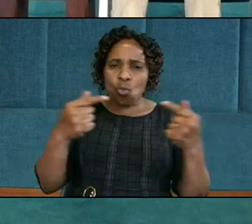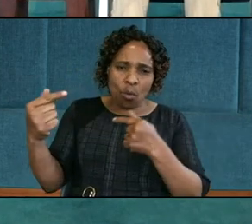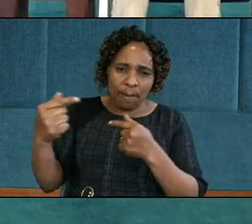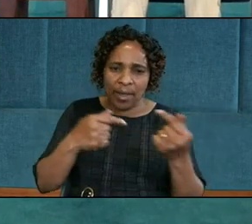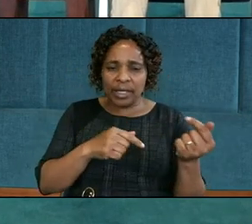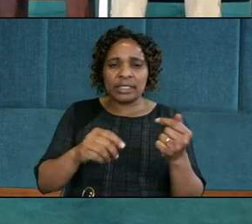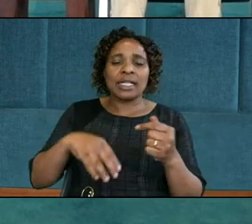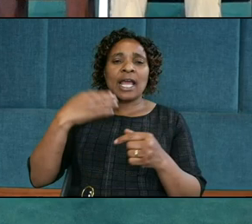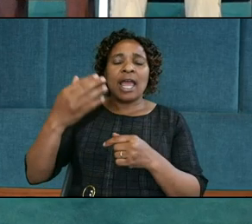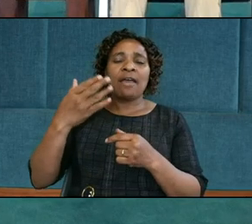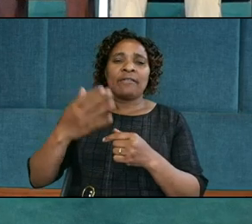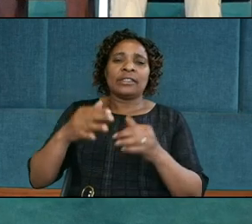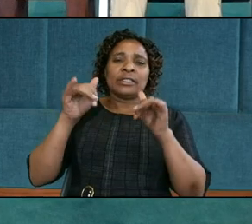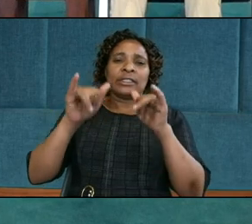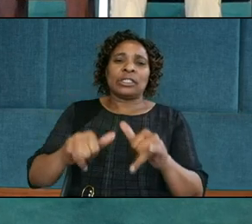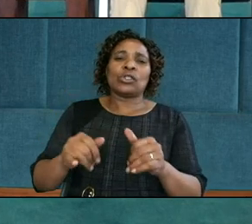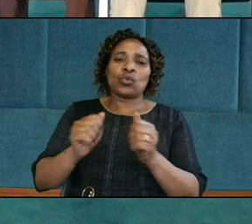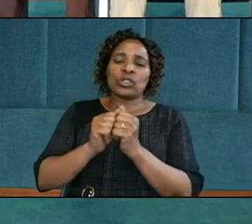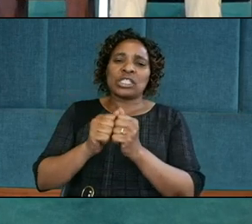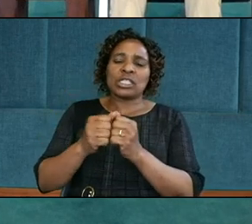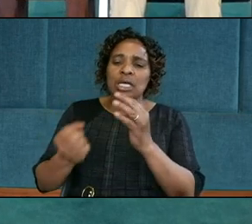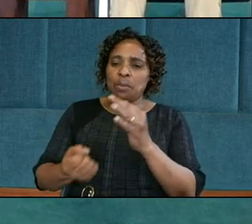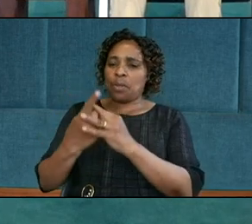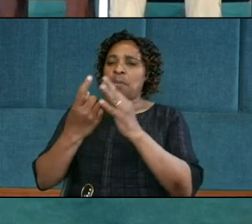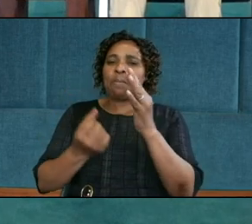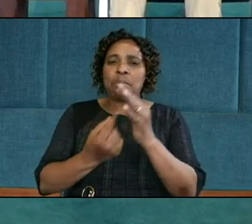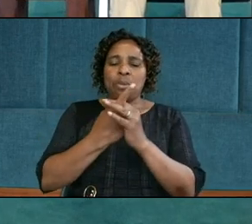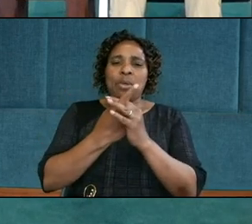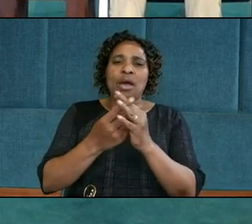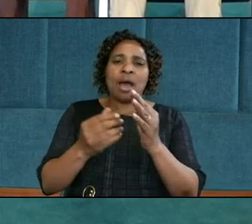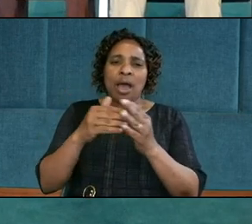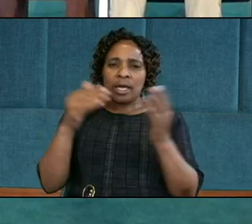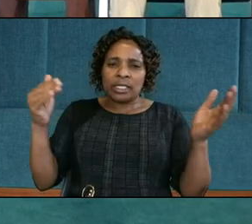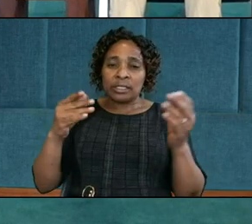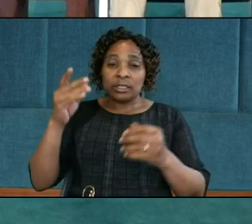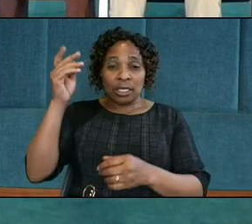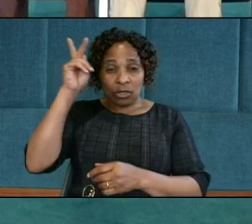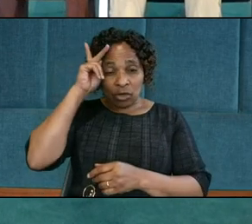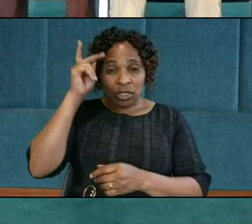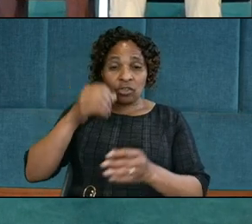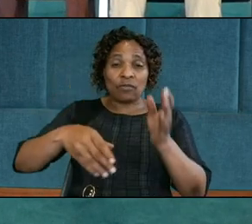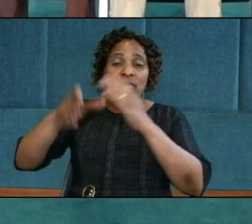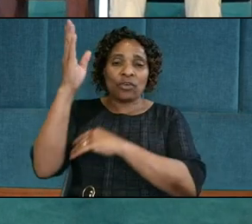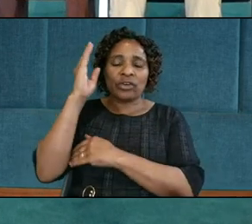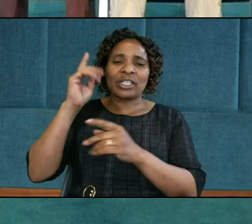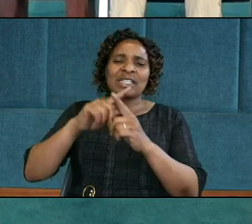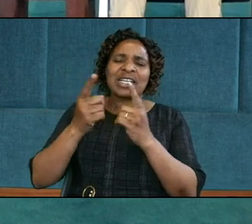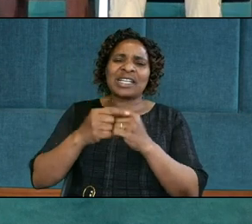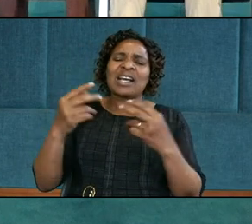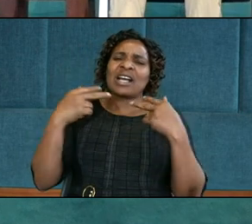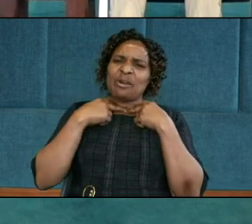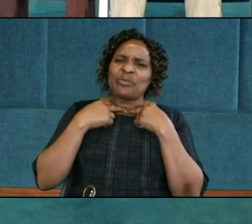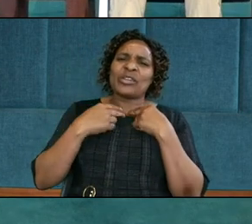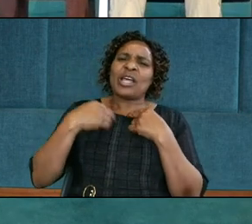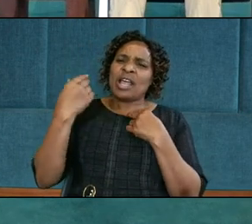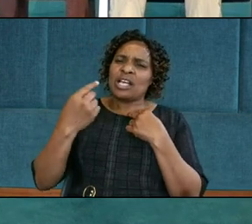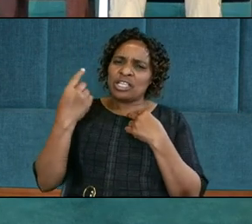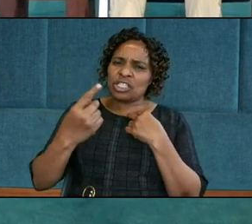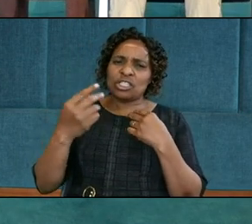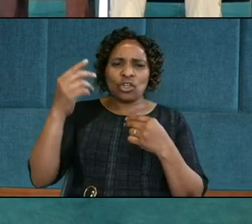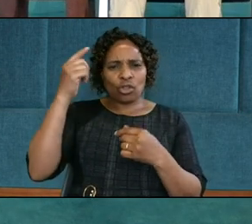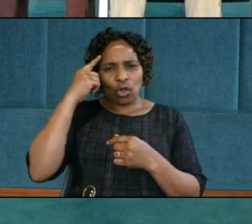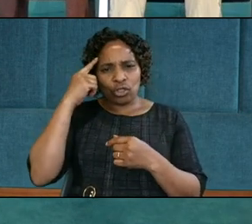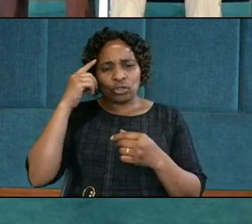every pretension that sets itself up against the knowledge of God, and we take captive every thought to make